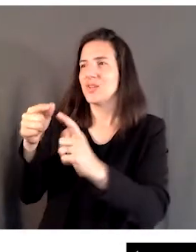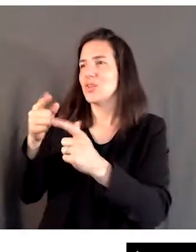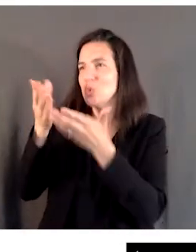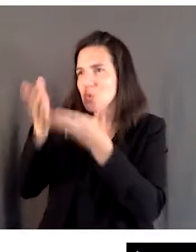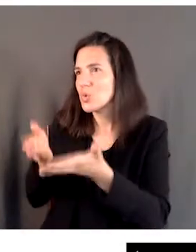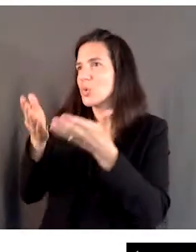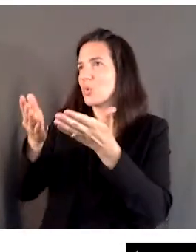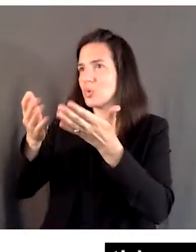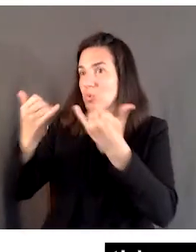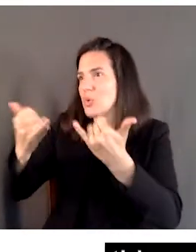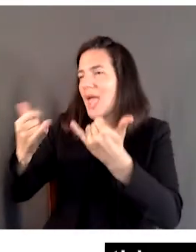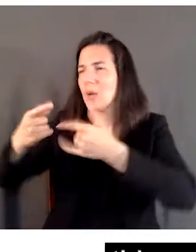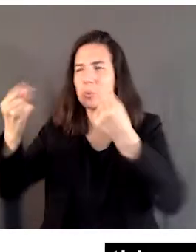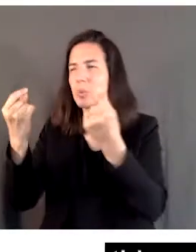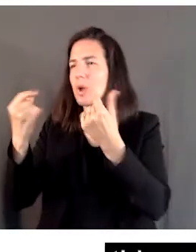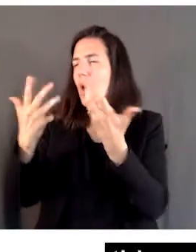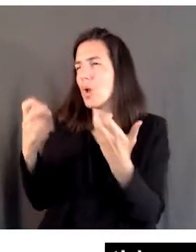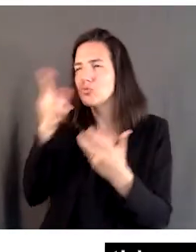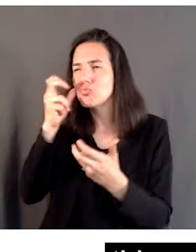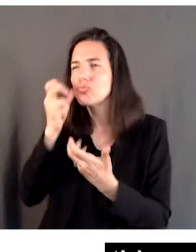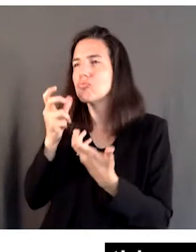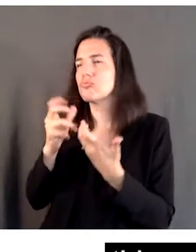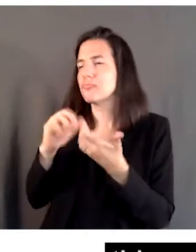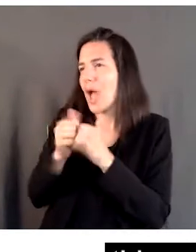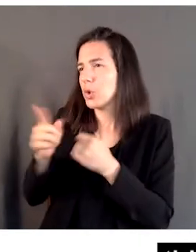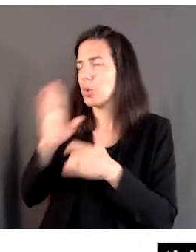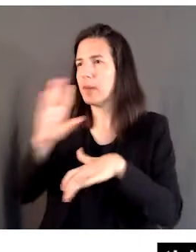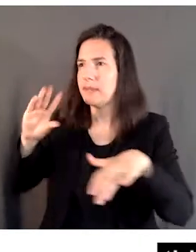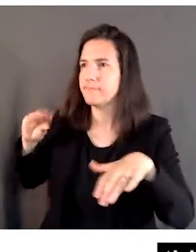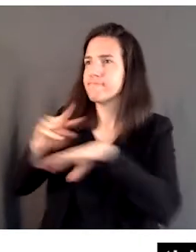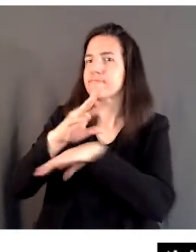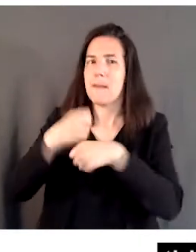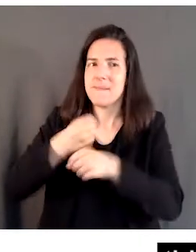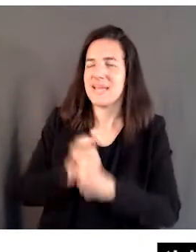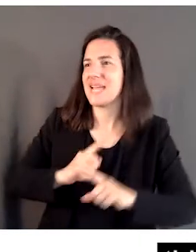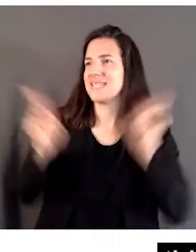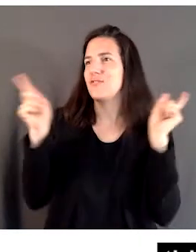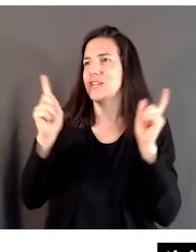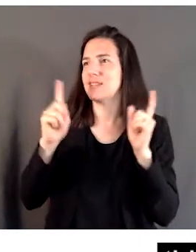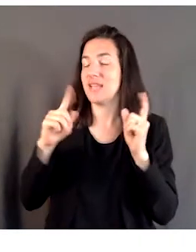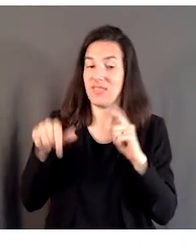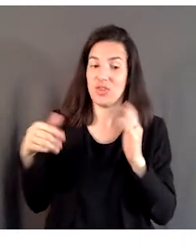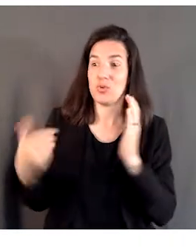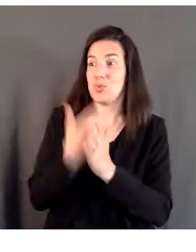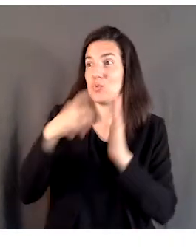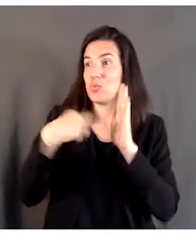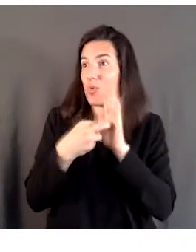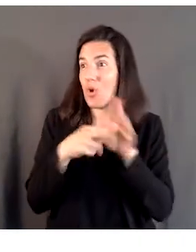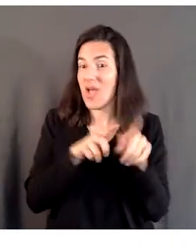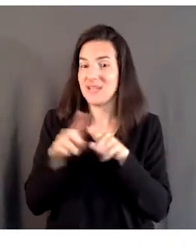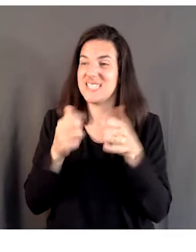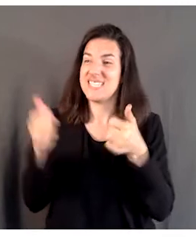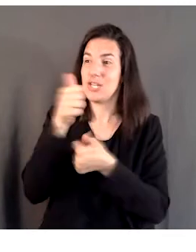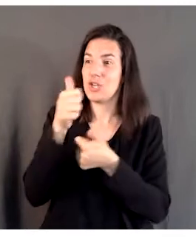you're going to be influencing things and making a difference, as you always do, in this new role as the senior policy analyst. I mean, it sounds pretty